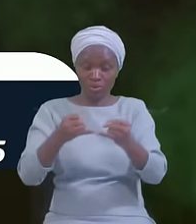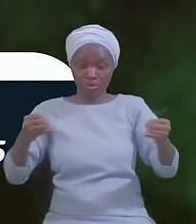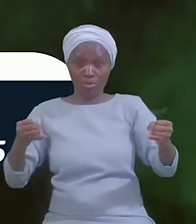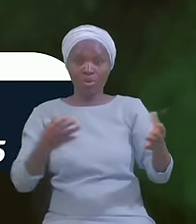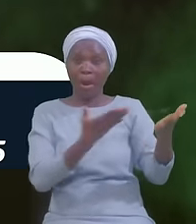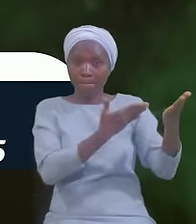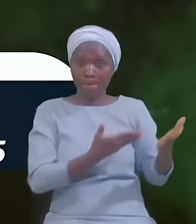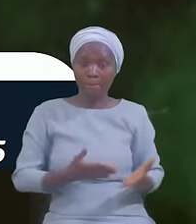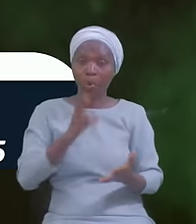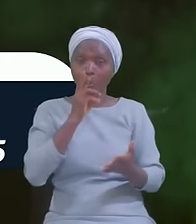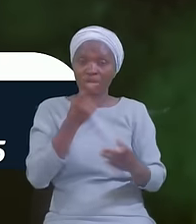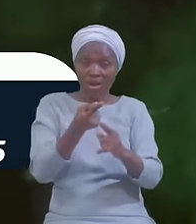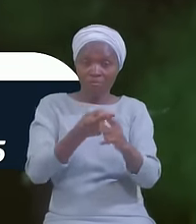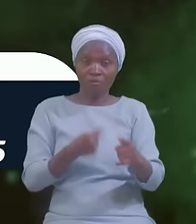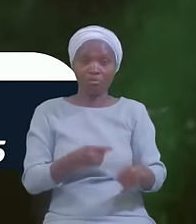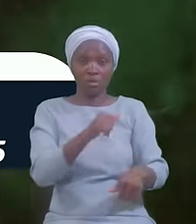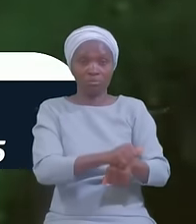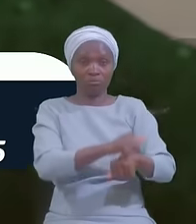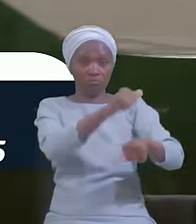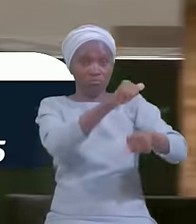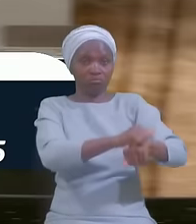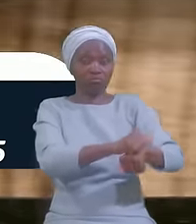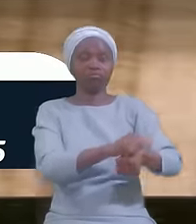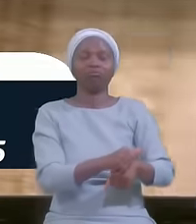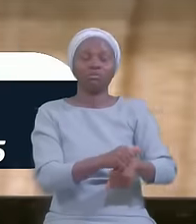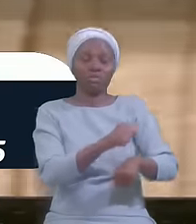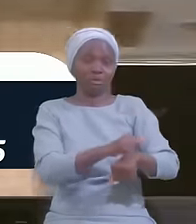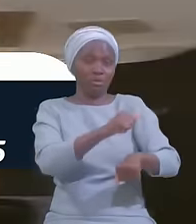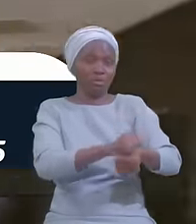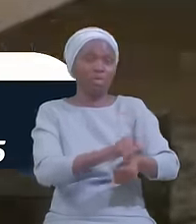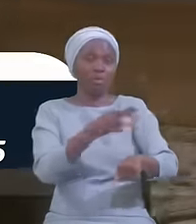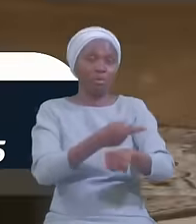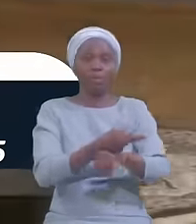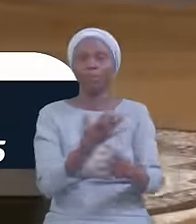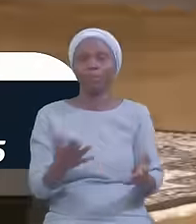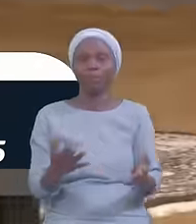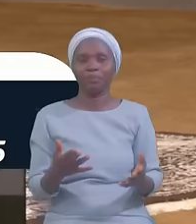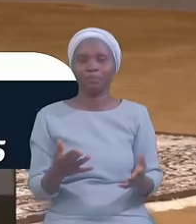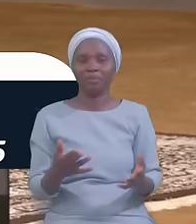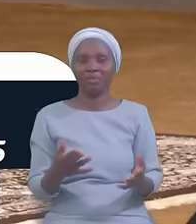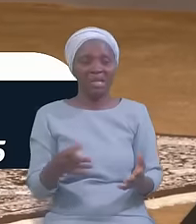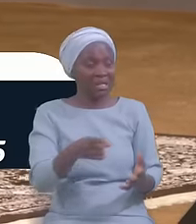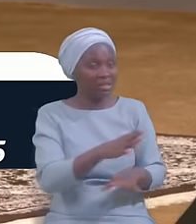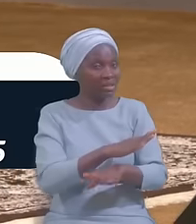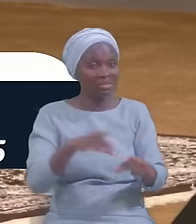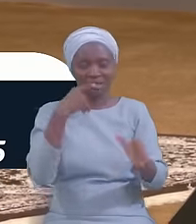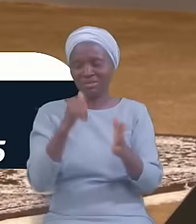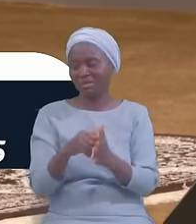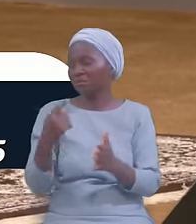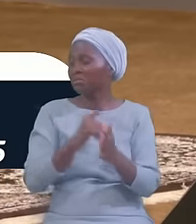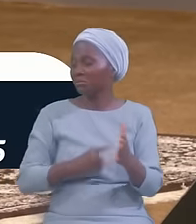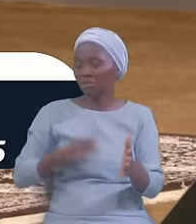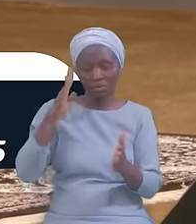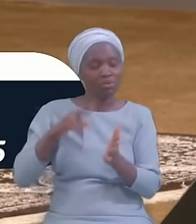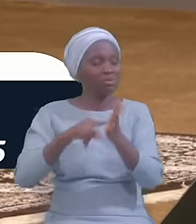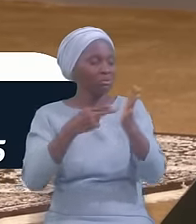God and the performance came to them. They didn't say, the Lord will show us. The Lord